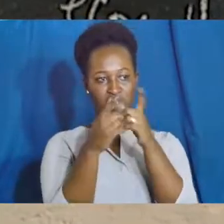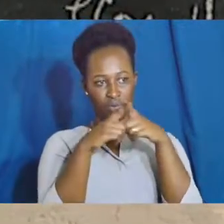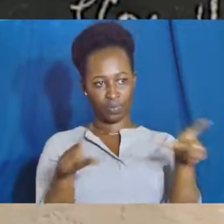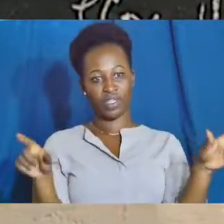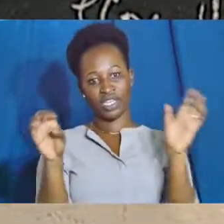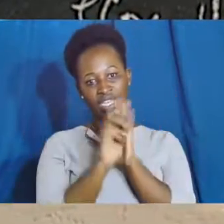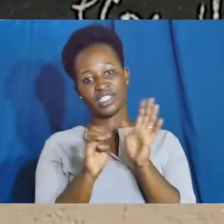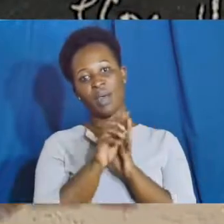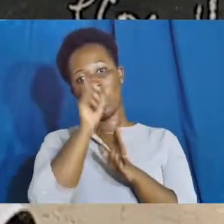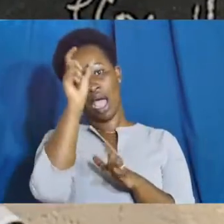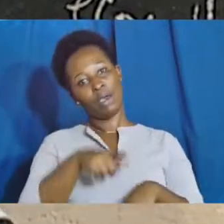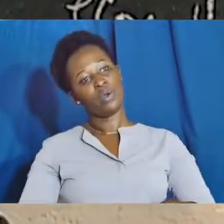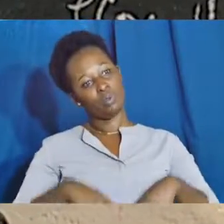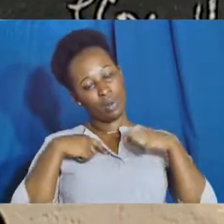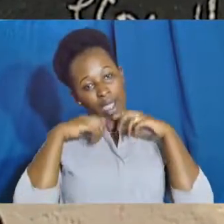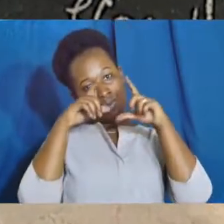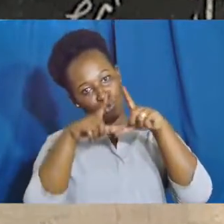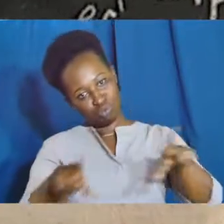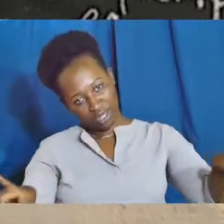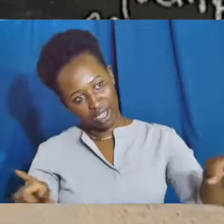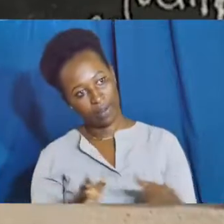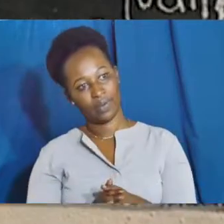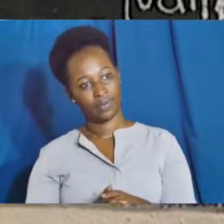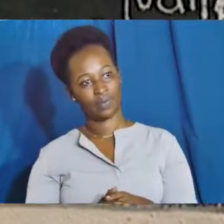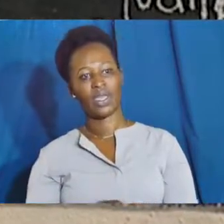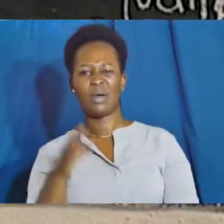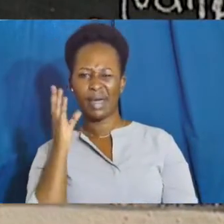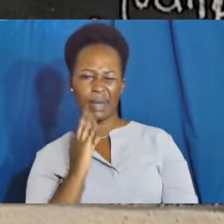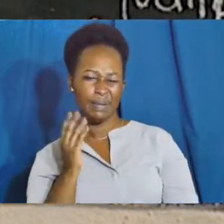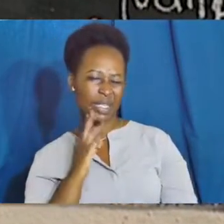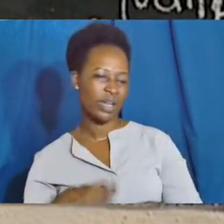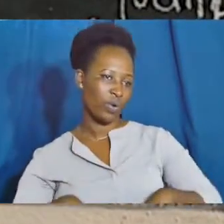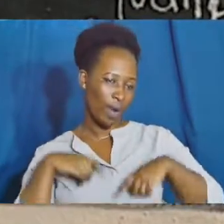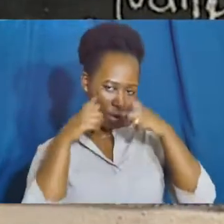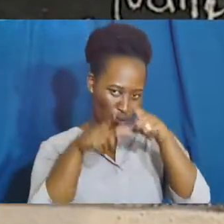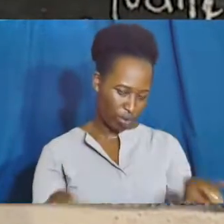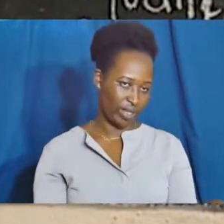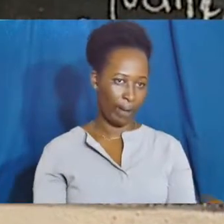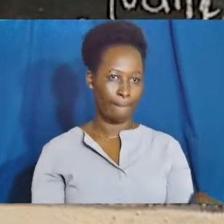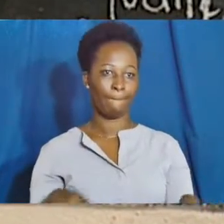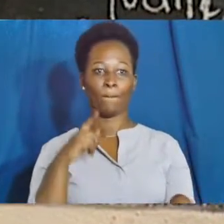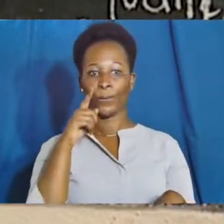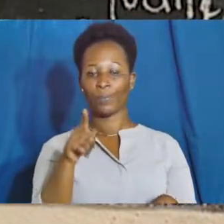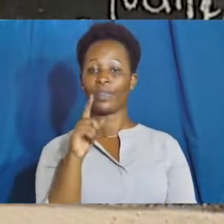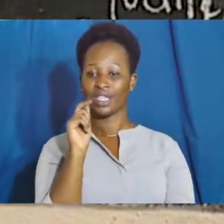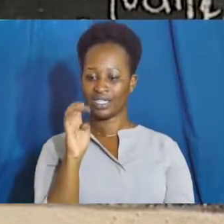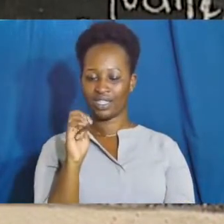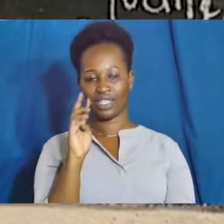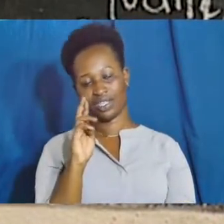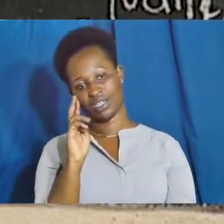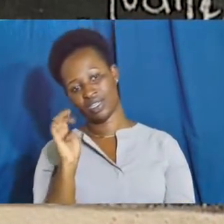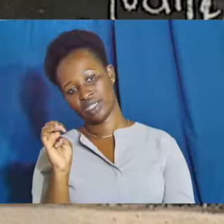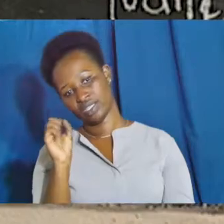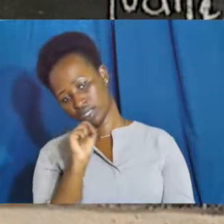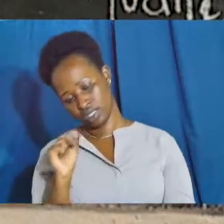Example, humans live on land. They adapted to live there. So that is terrestrial ecosystem,